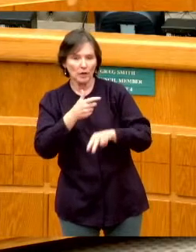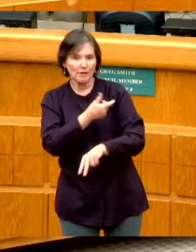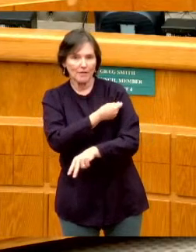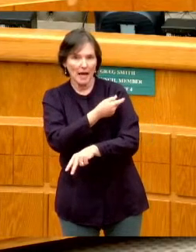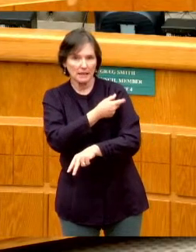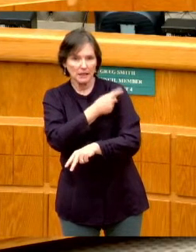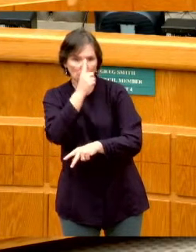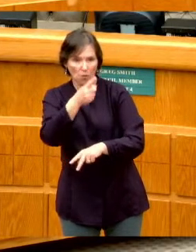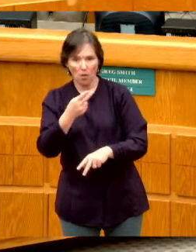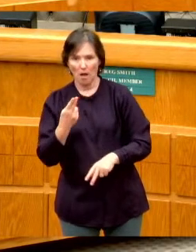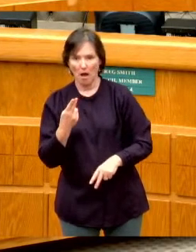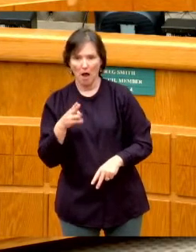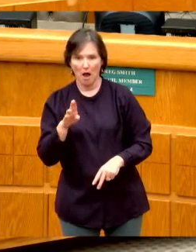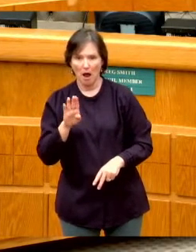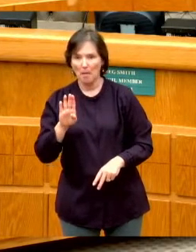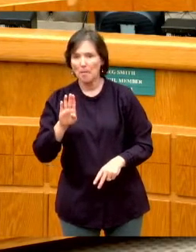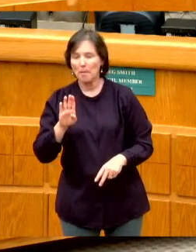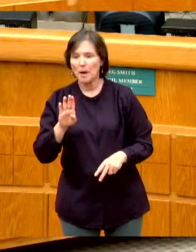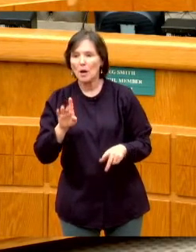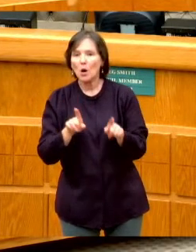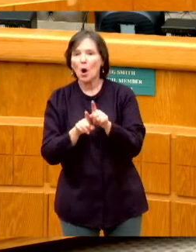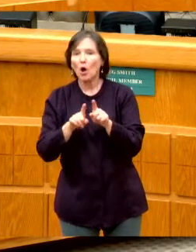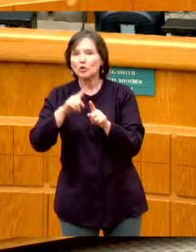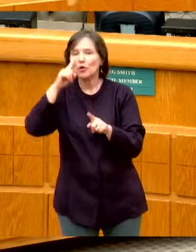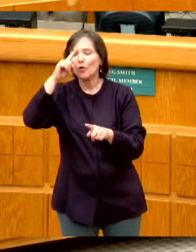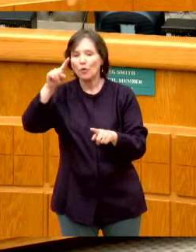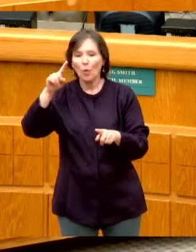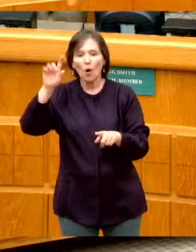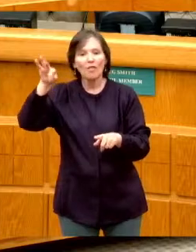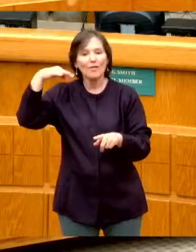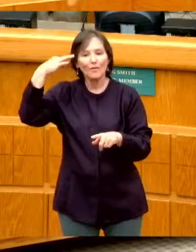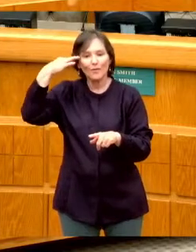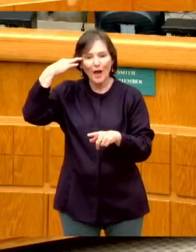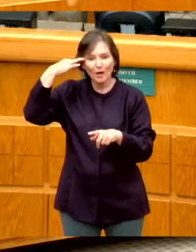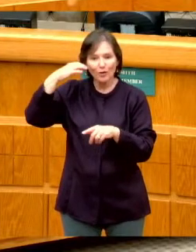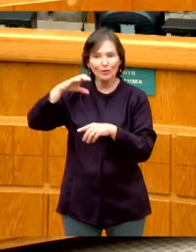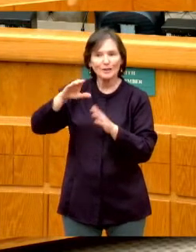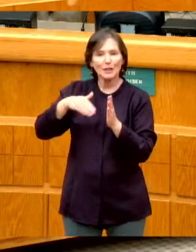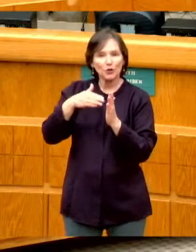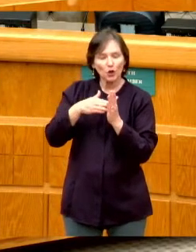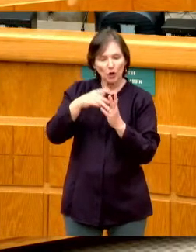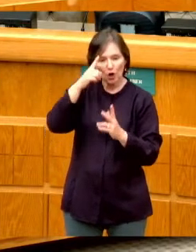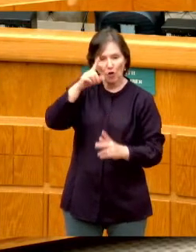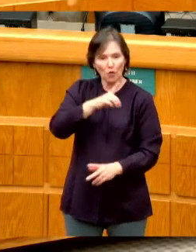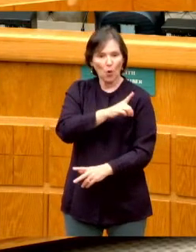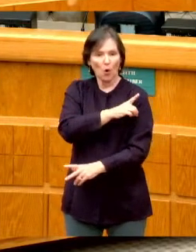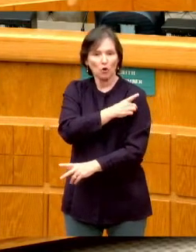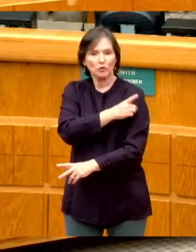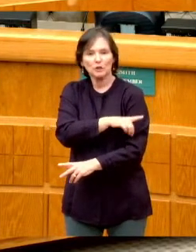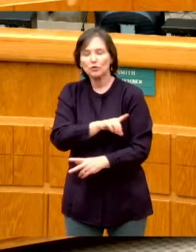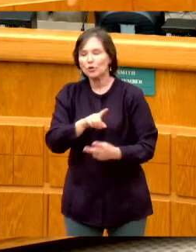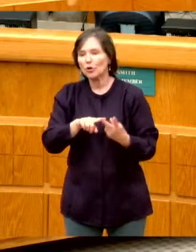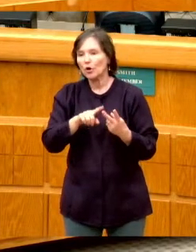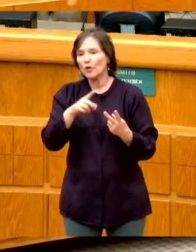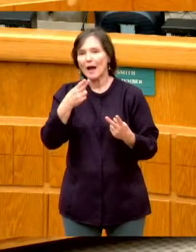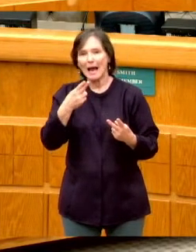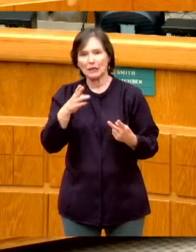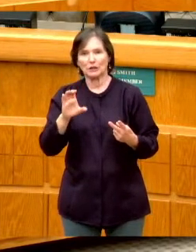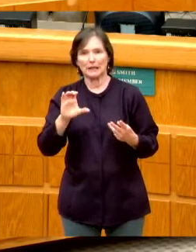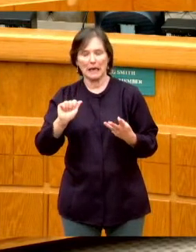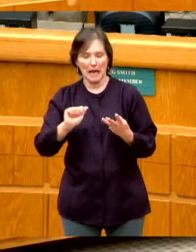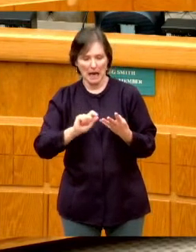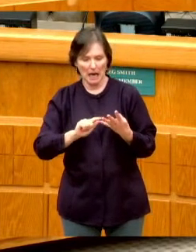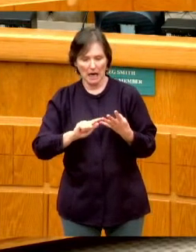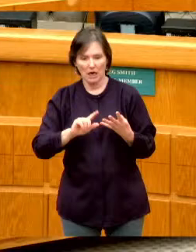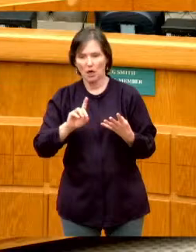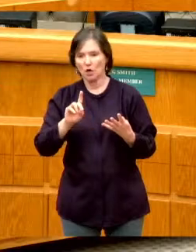monitoring it for Amistad, the federally qualified health center. We're monitoring it for Driscoll, for Christus, for HCA, for Coastal Bend Wellness, Men's